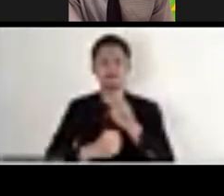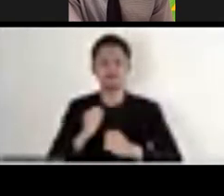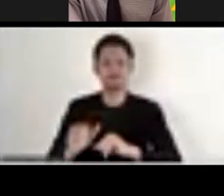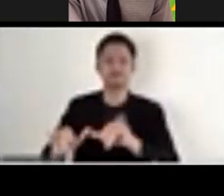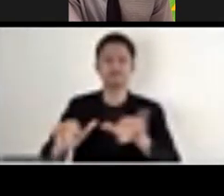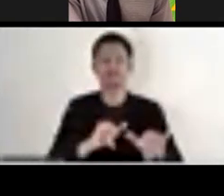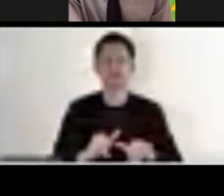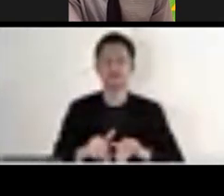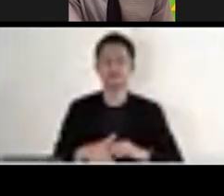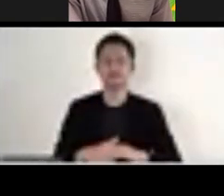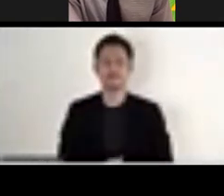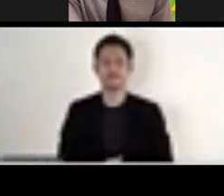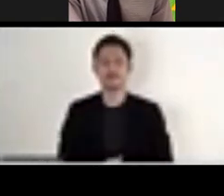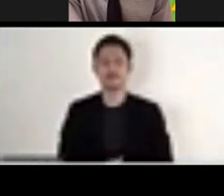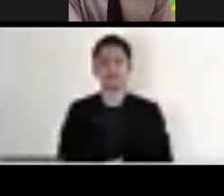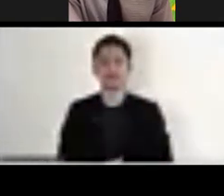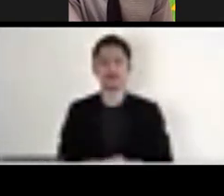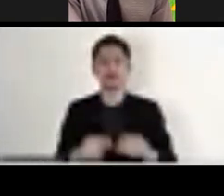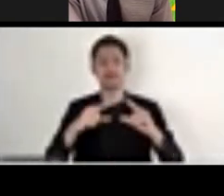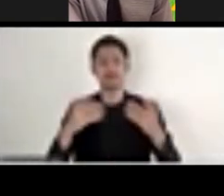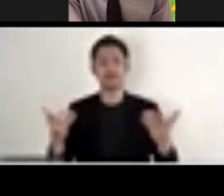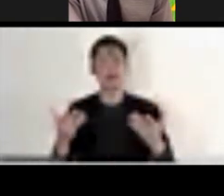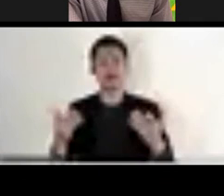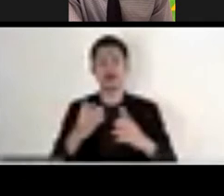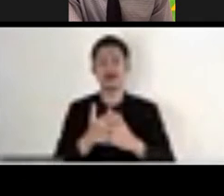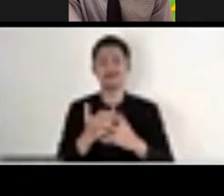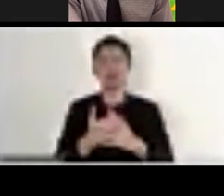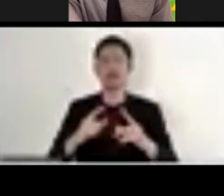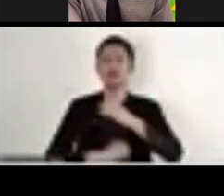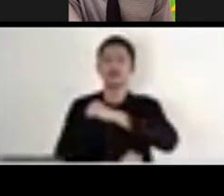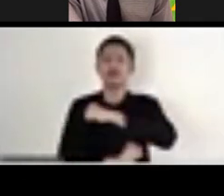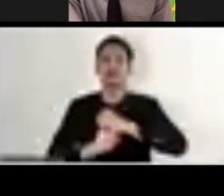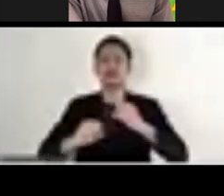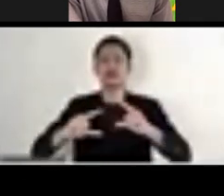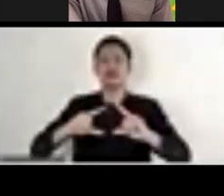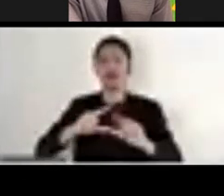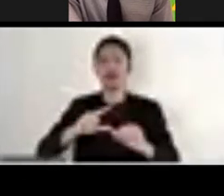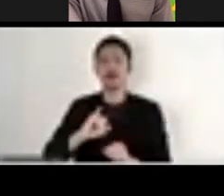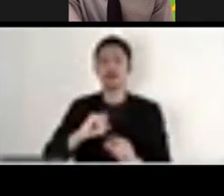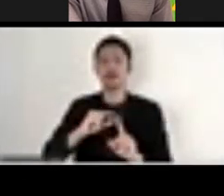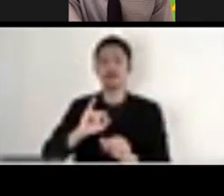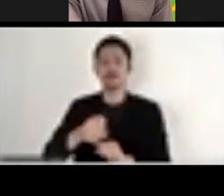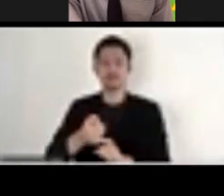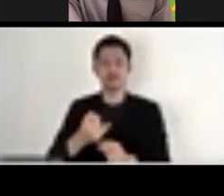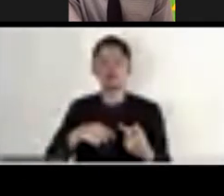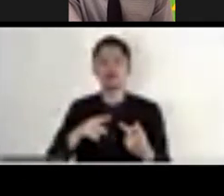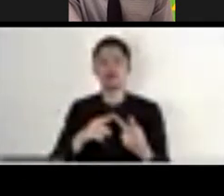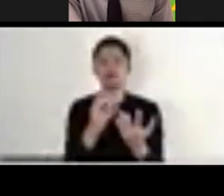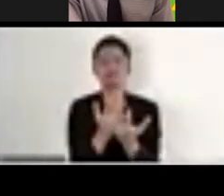tanpq crying when I'm sorry say